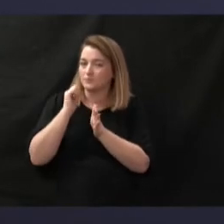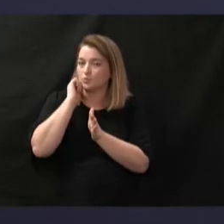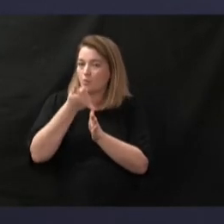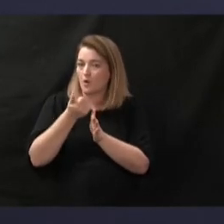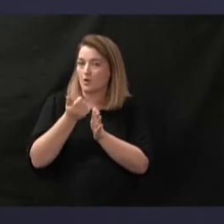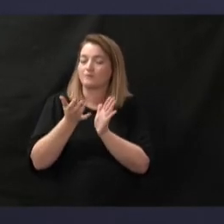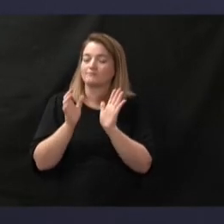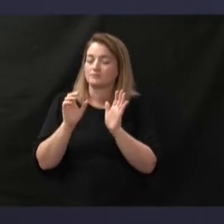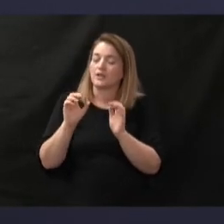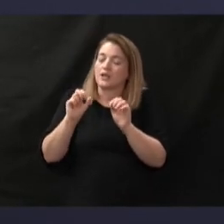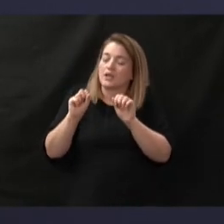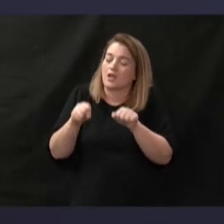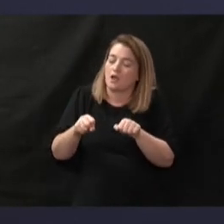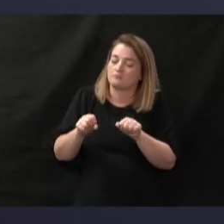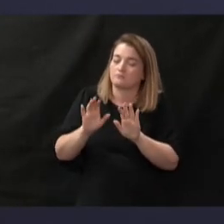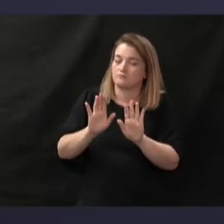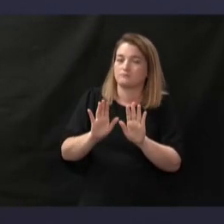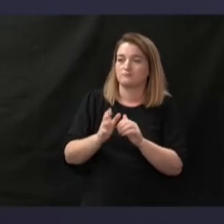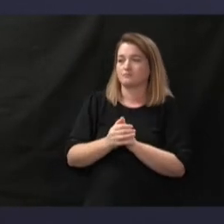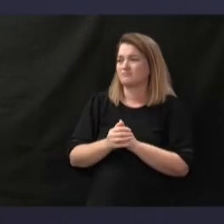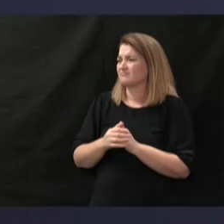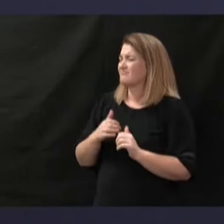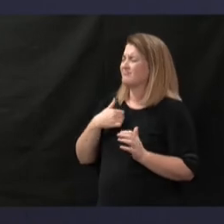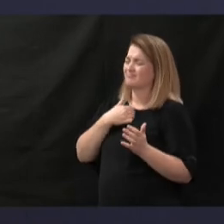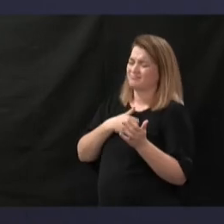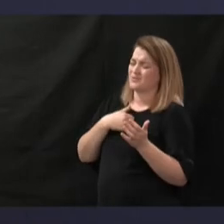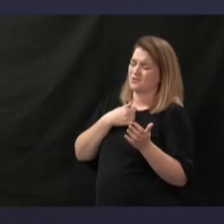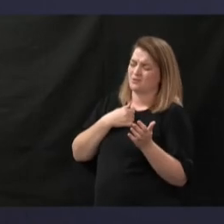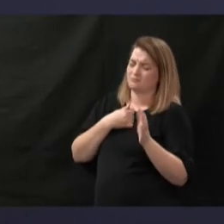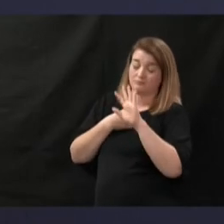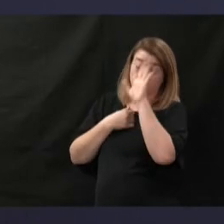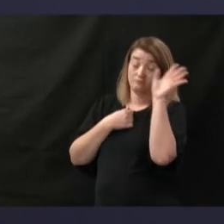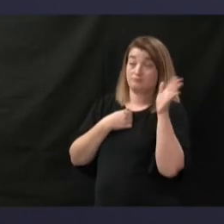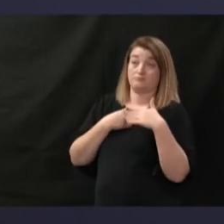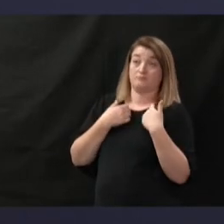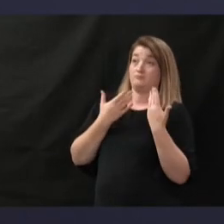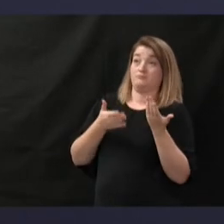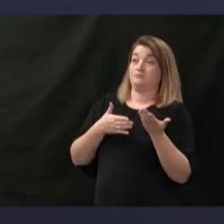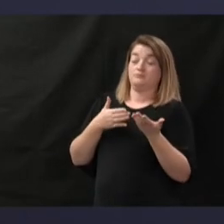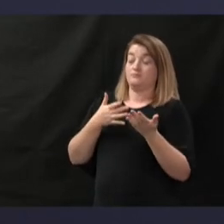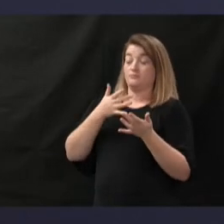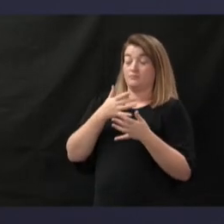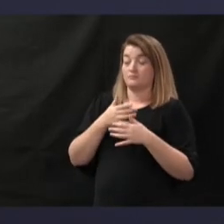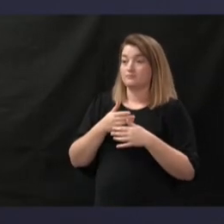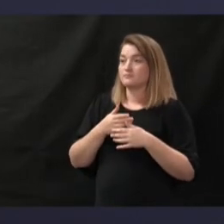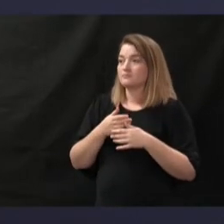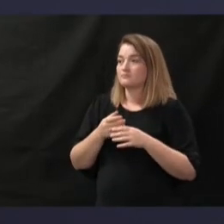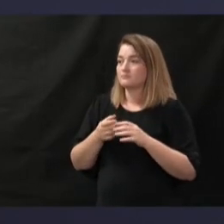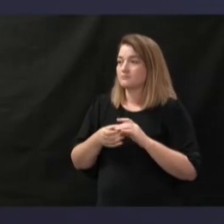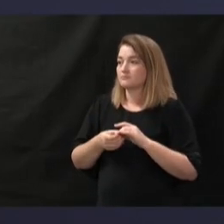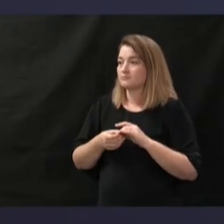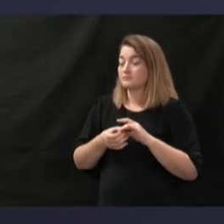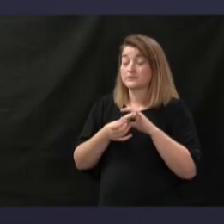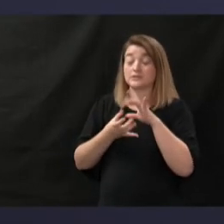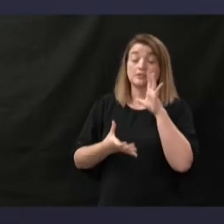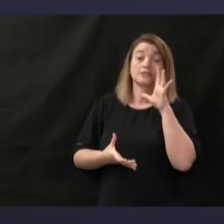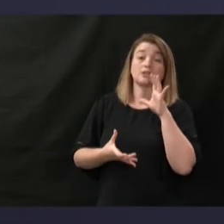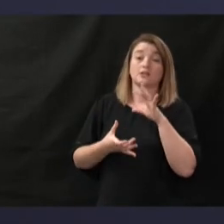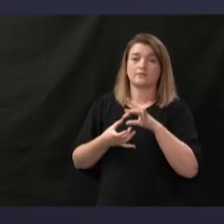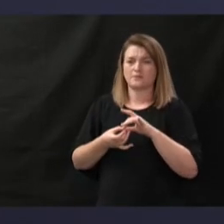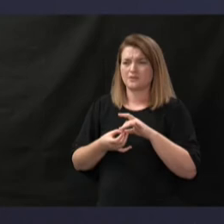So, I'm sorry, I think I'm zoned for a second. Is there a schwa in Atlantic? Because I don't hear